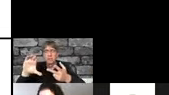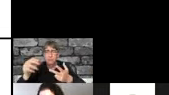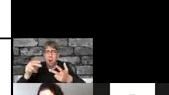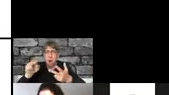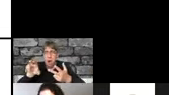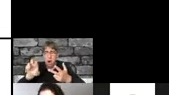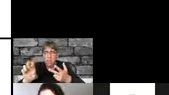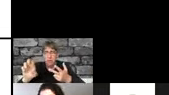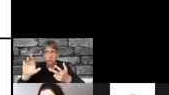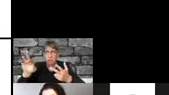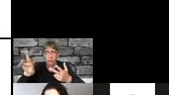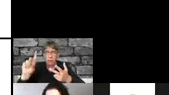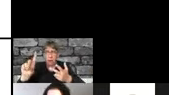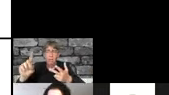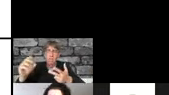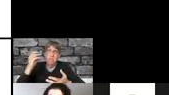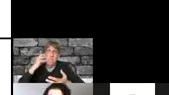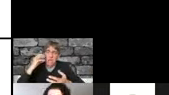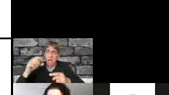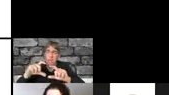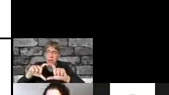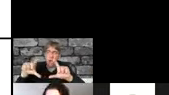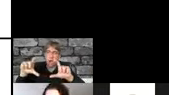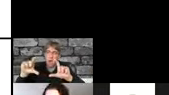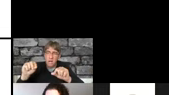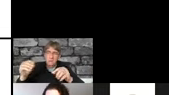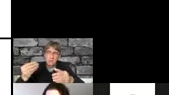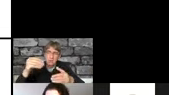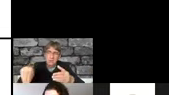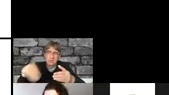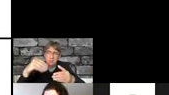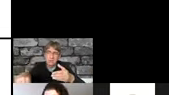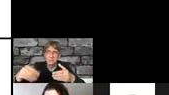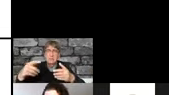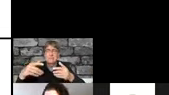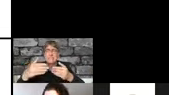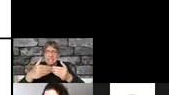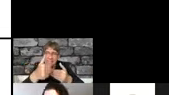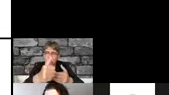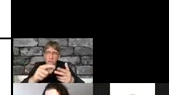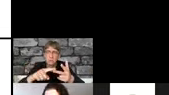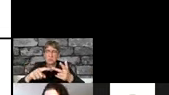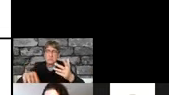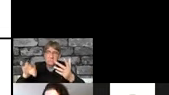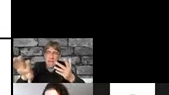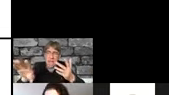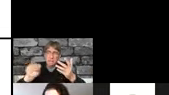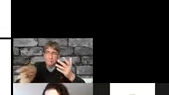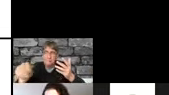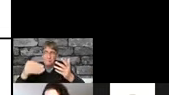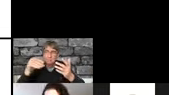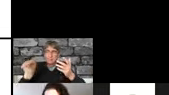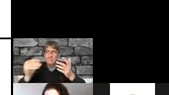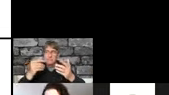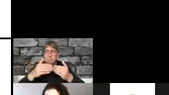hard plastic that are thick like a credit card cards. They want to make it easier and faster to pay. They want to think about how